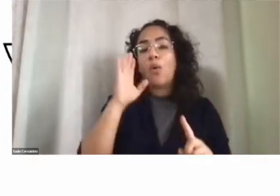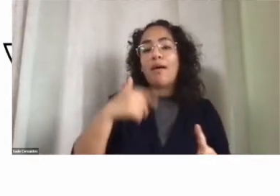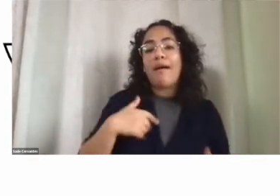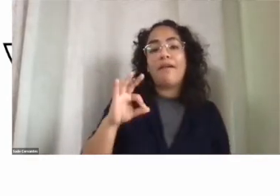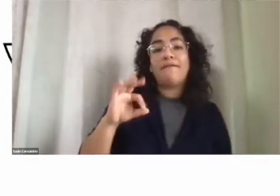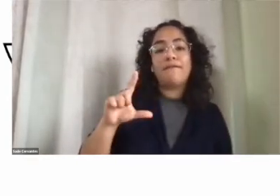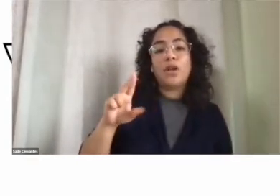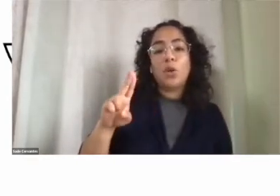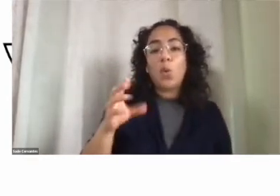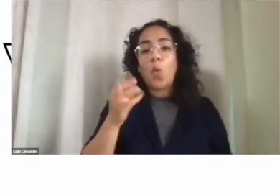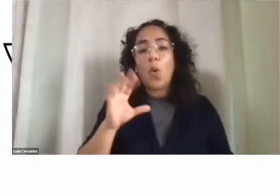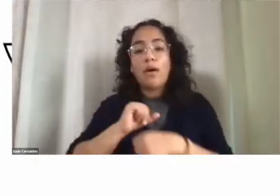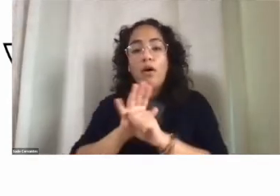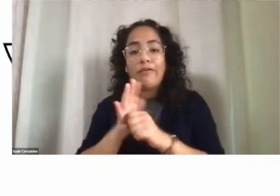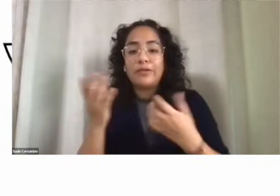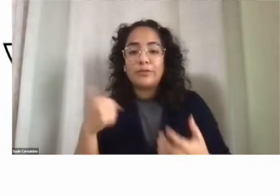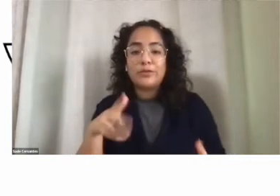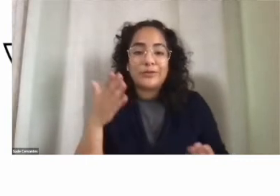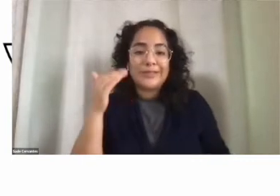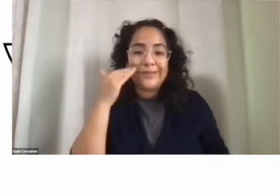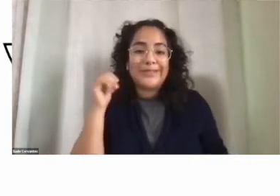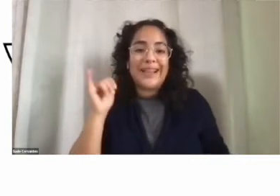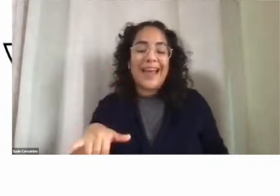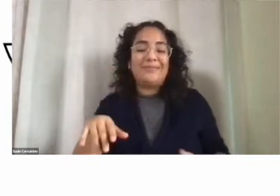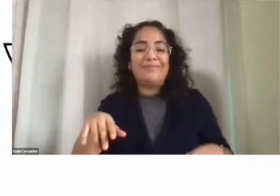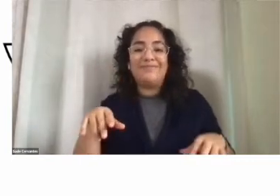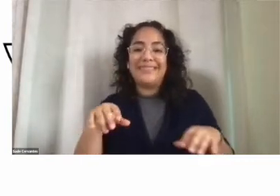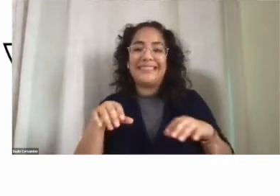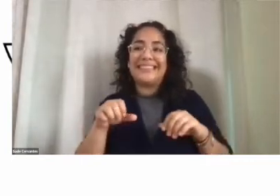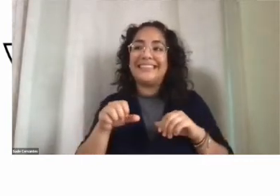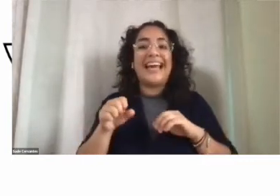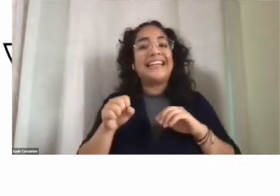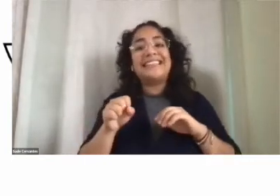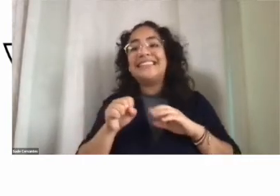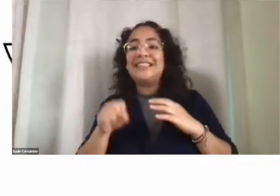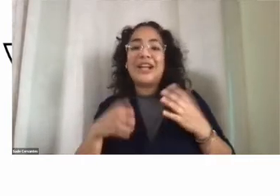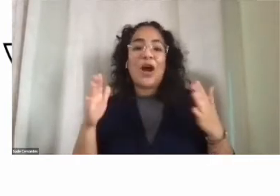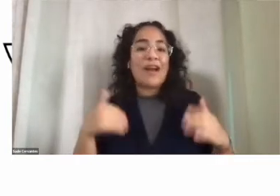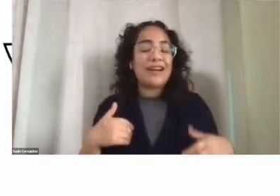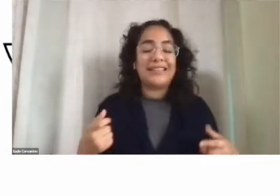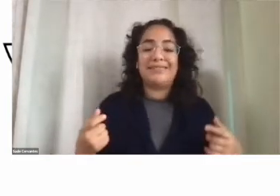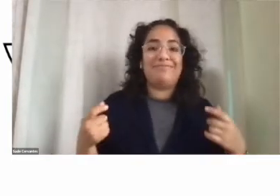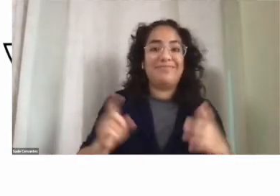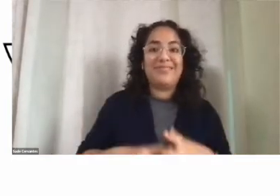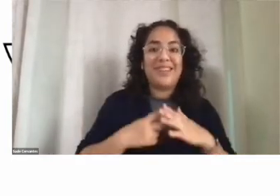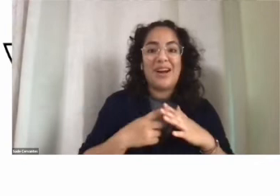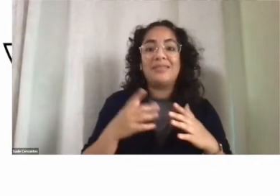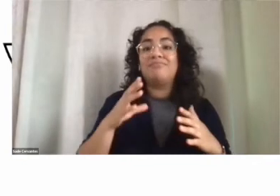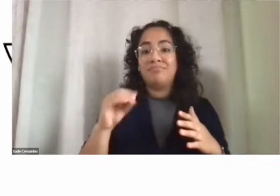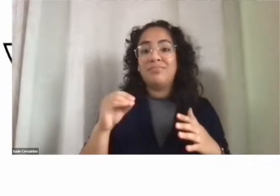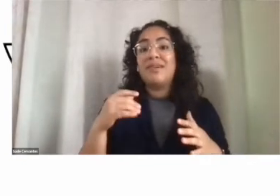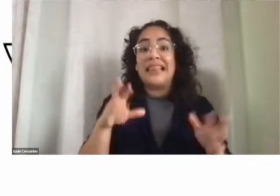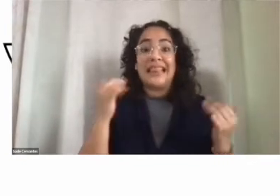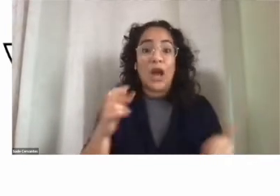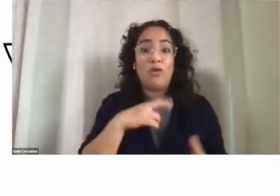season has officially started. And we could be at risk of getting Mpox.